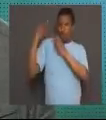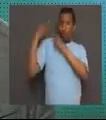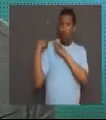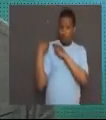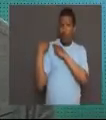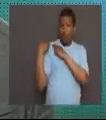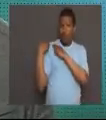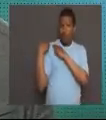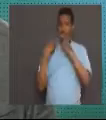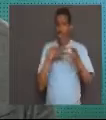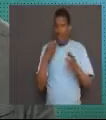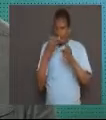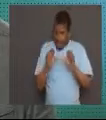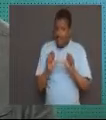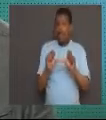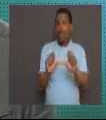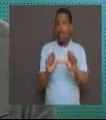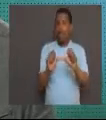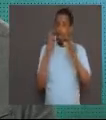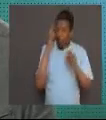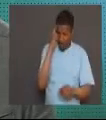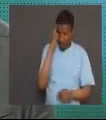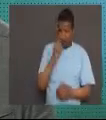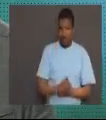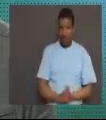responsible and sustainable manner.